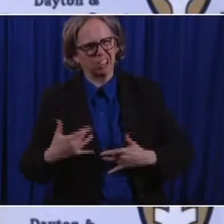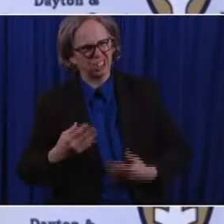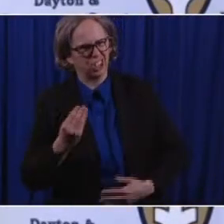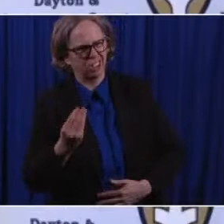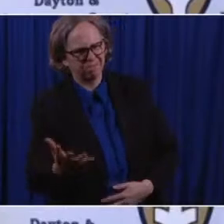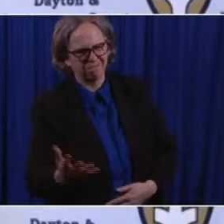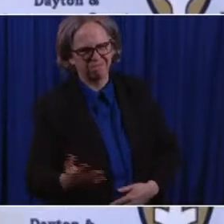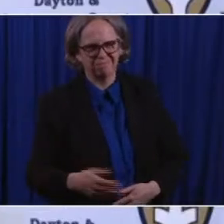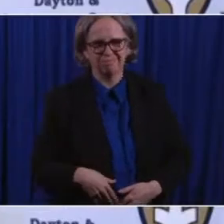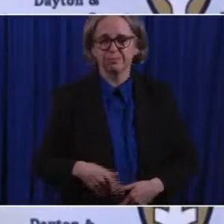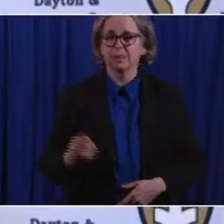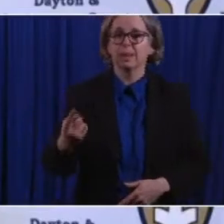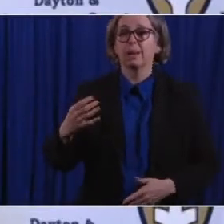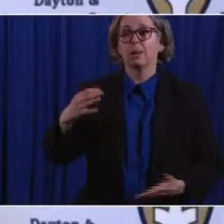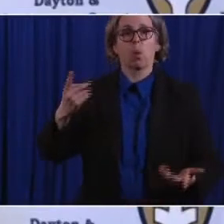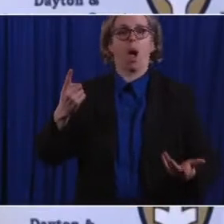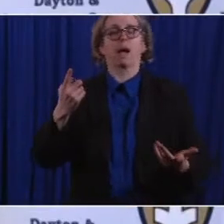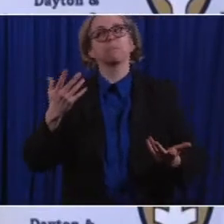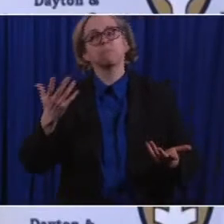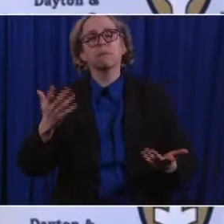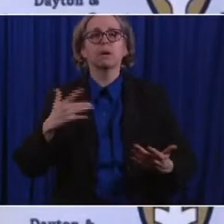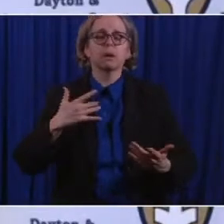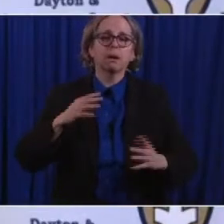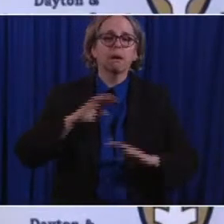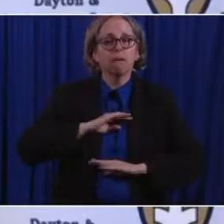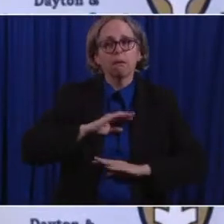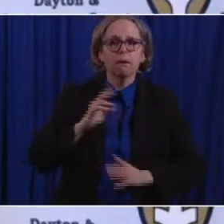are outside. But,